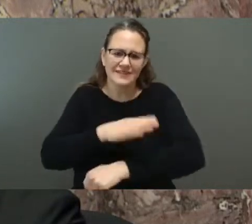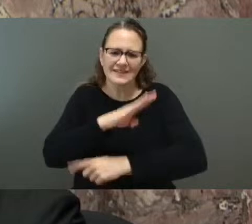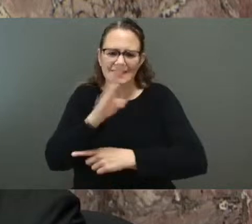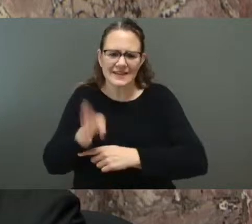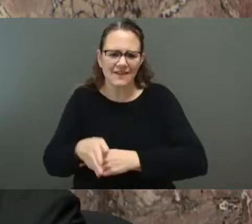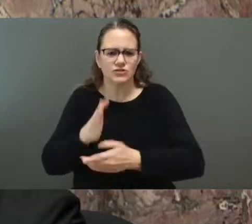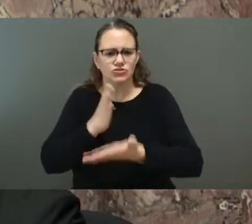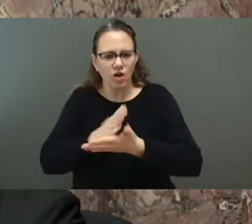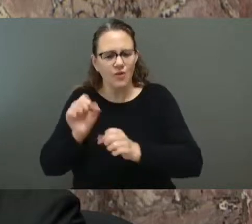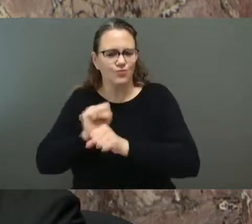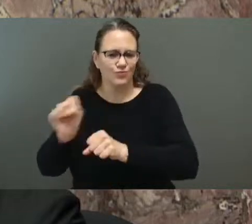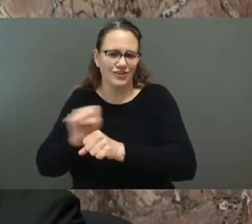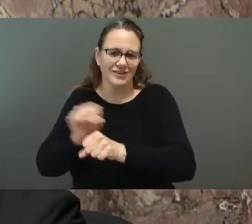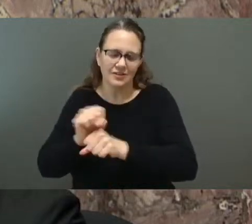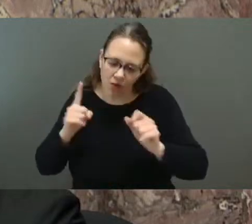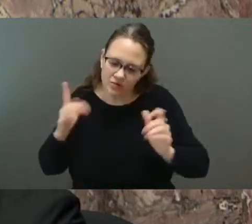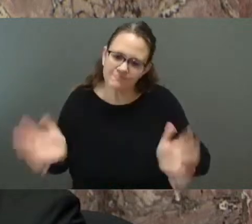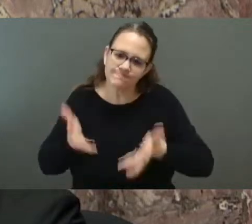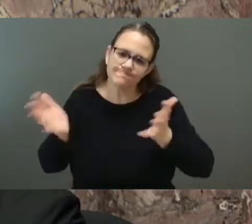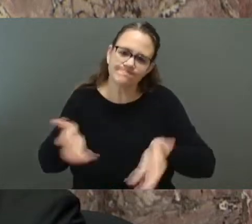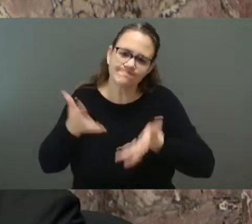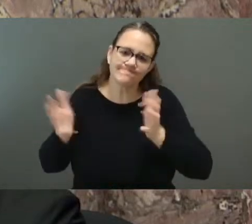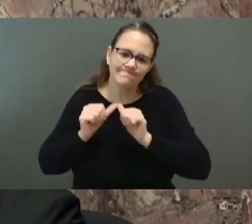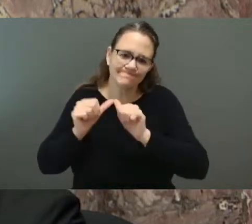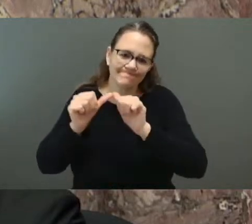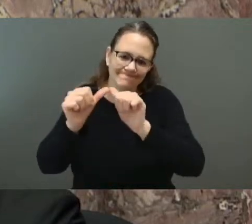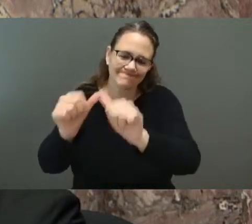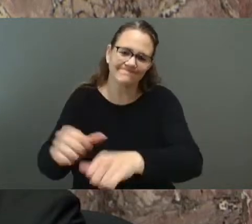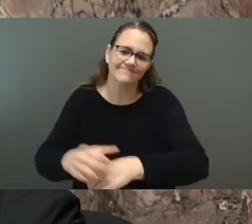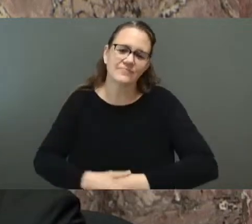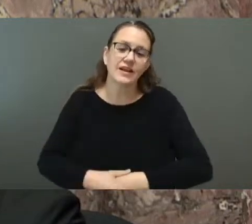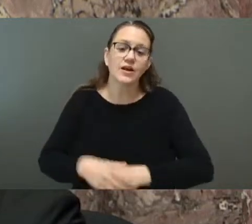Speaker, on behalf of all members of